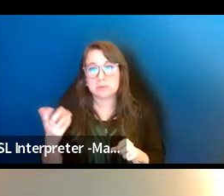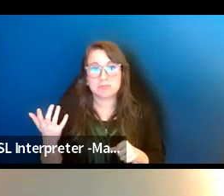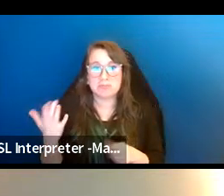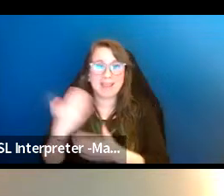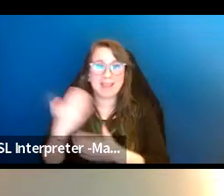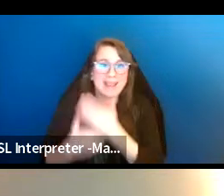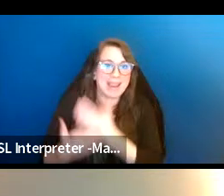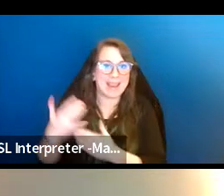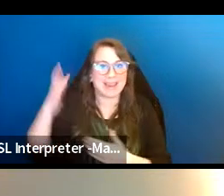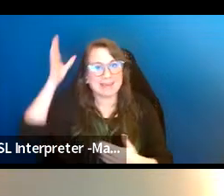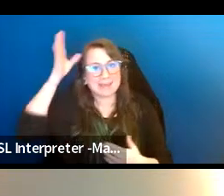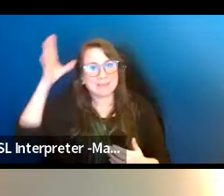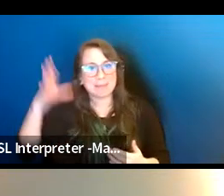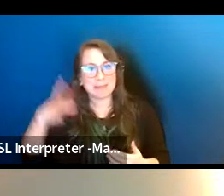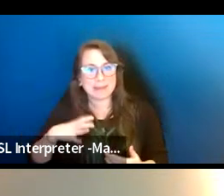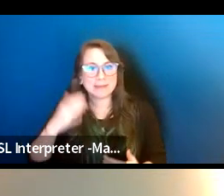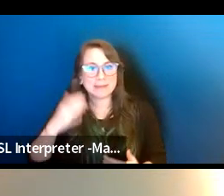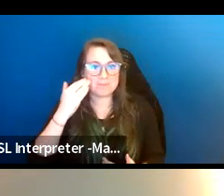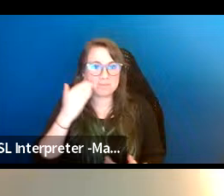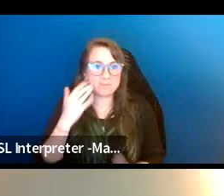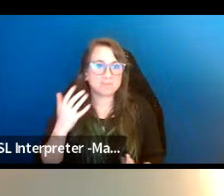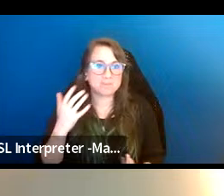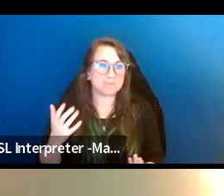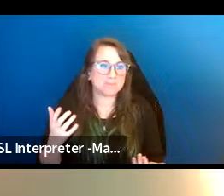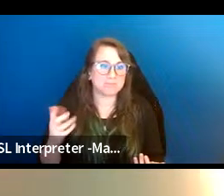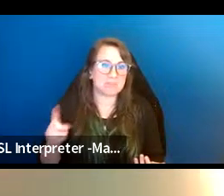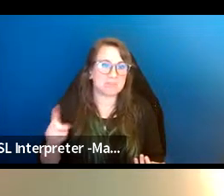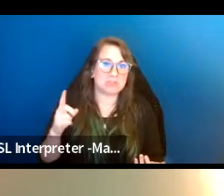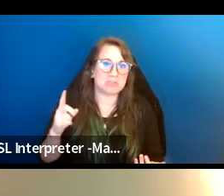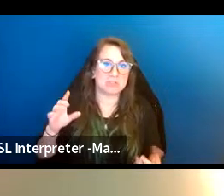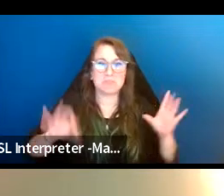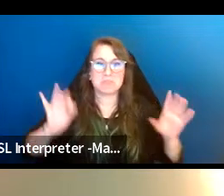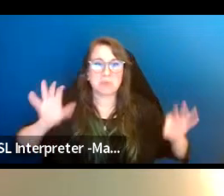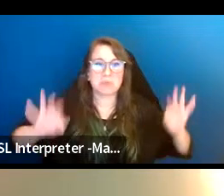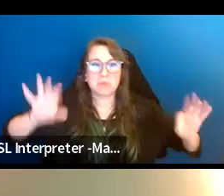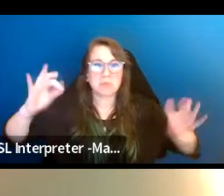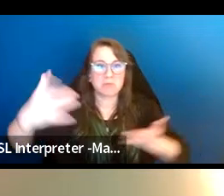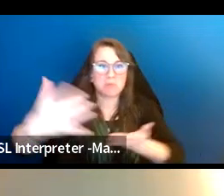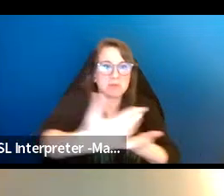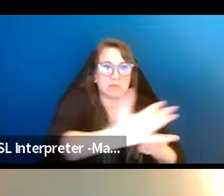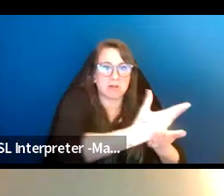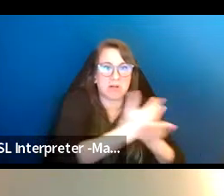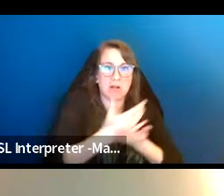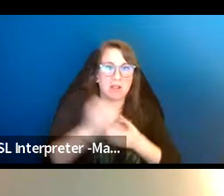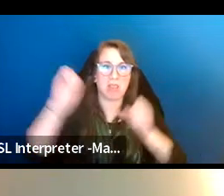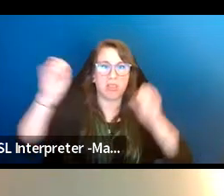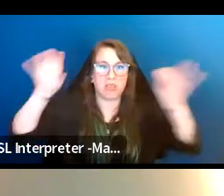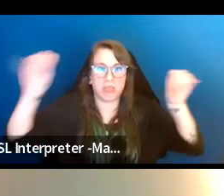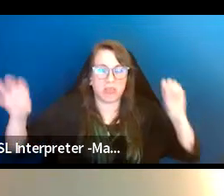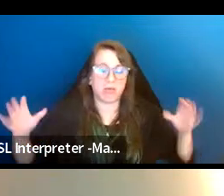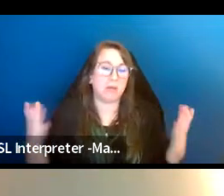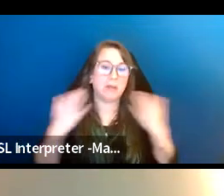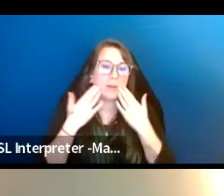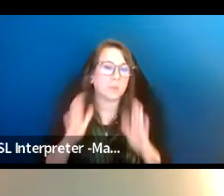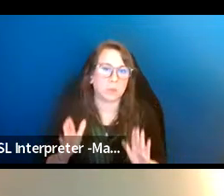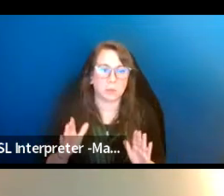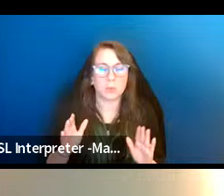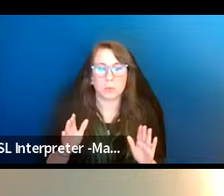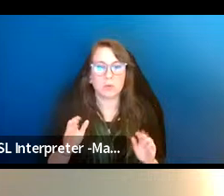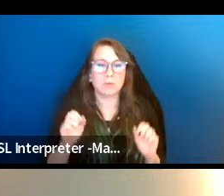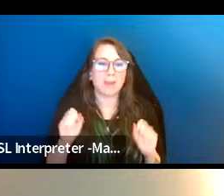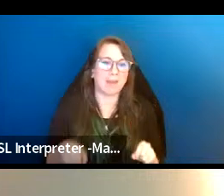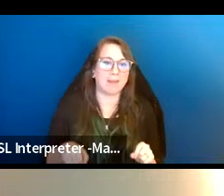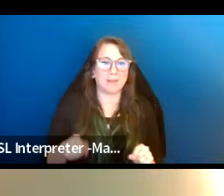handyman, and he's just picking stuff up. I don't know. I'm not sure, but I Okay. can definitely put